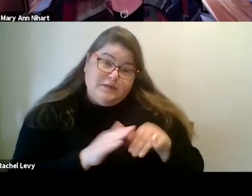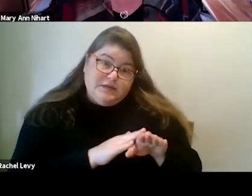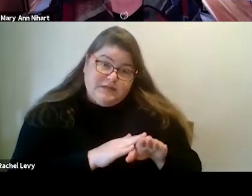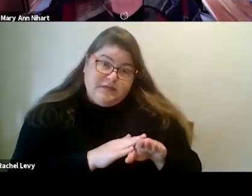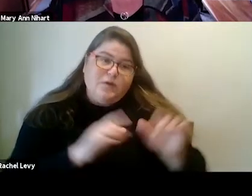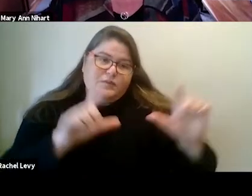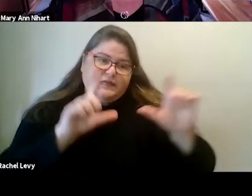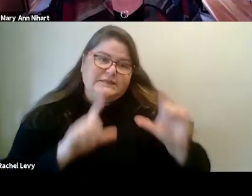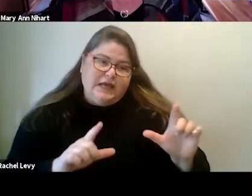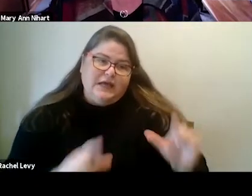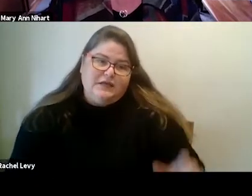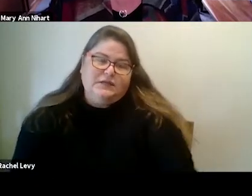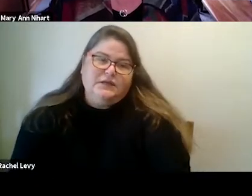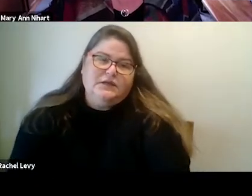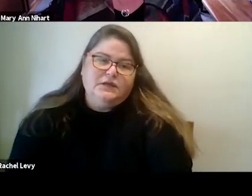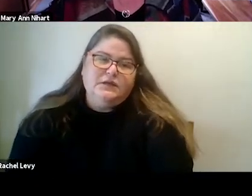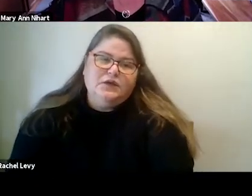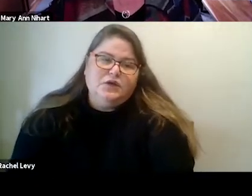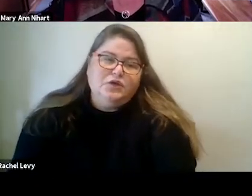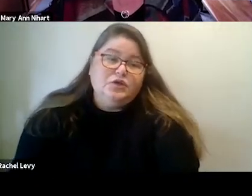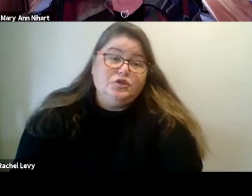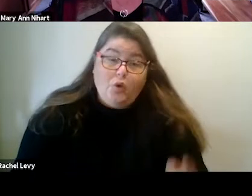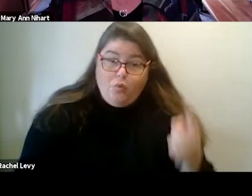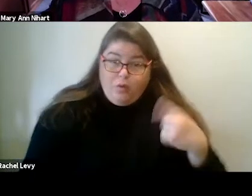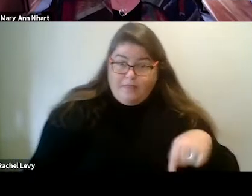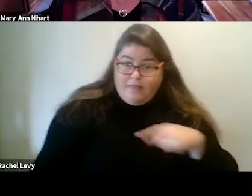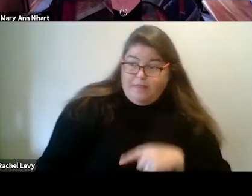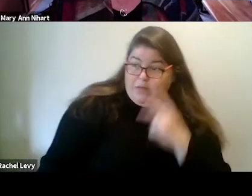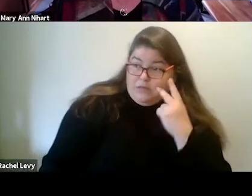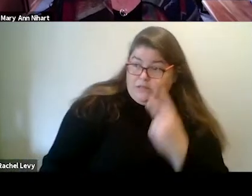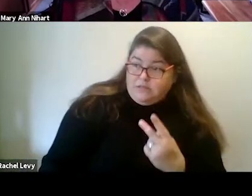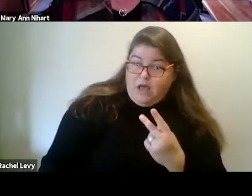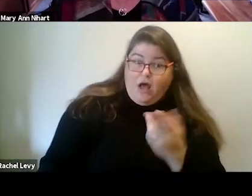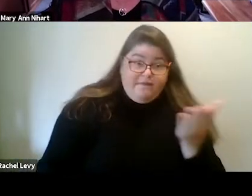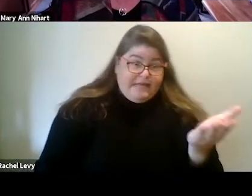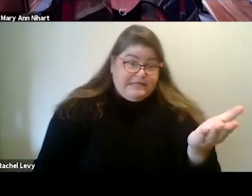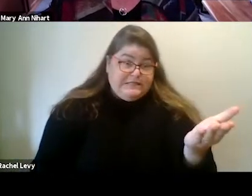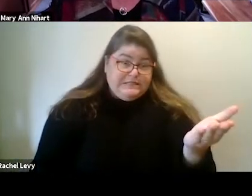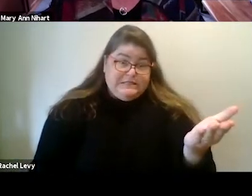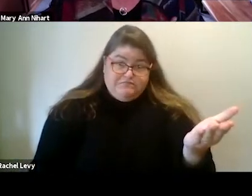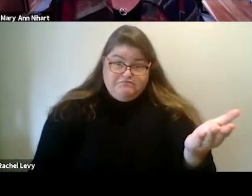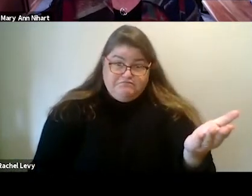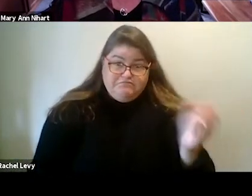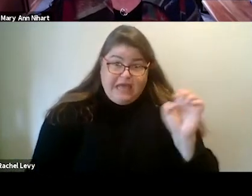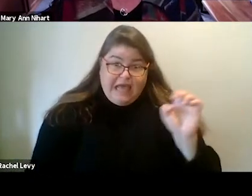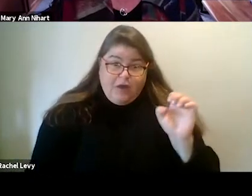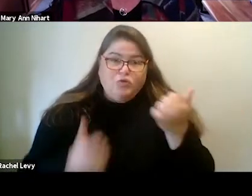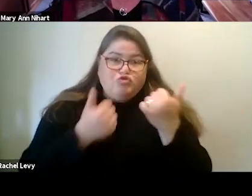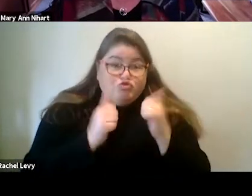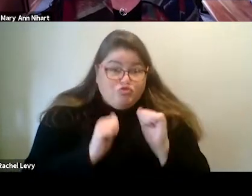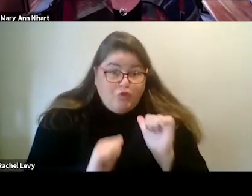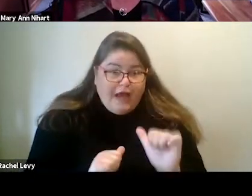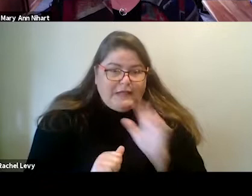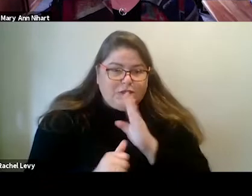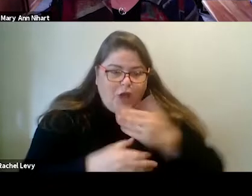slide. What they were seeing was exactly this. Errol trying to talk through